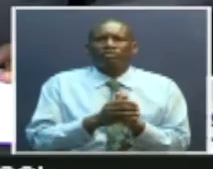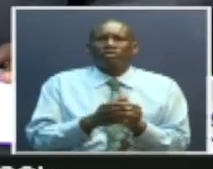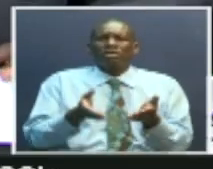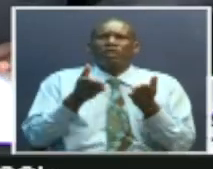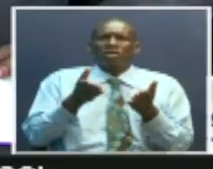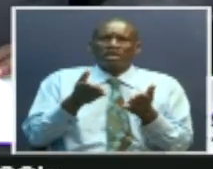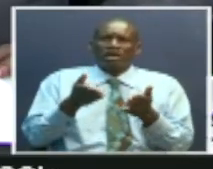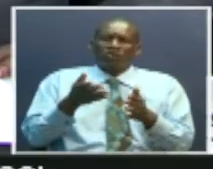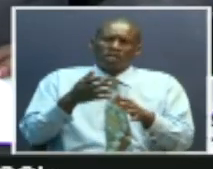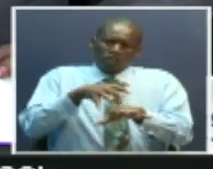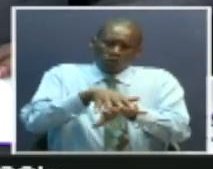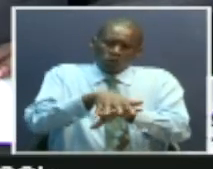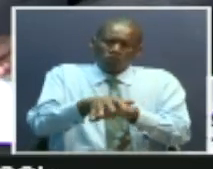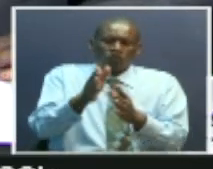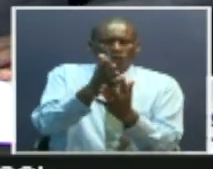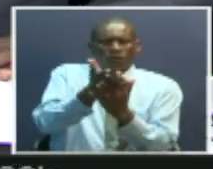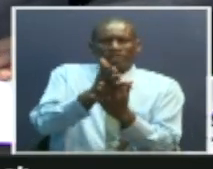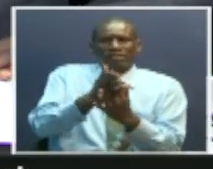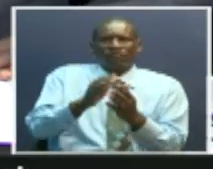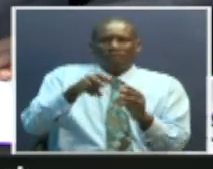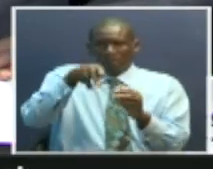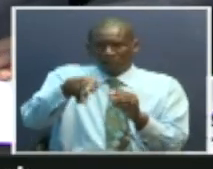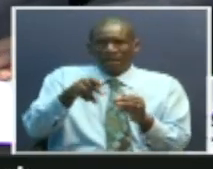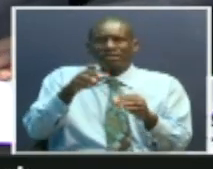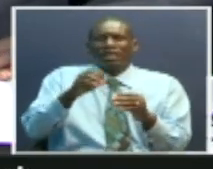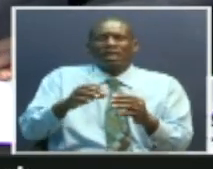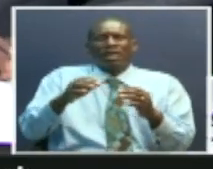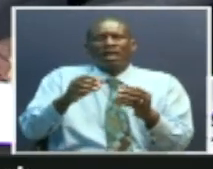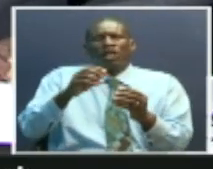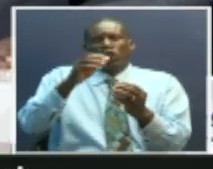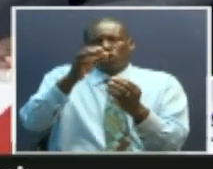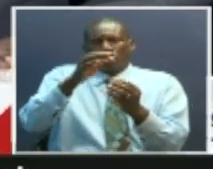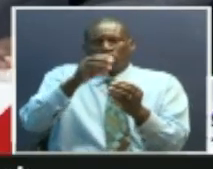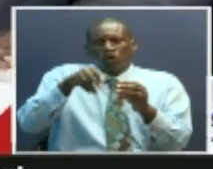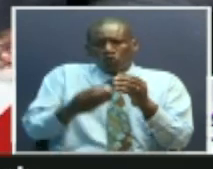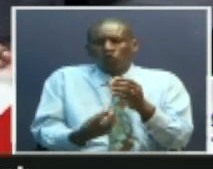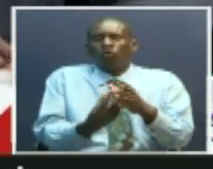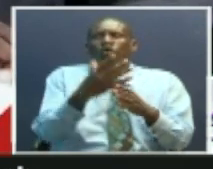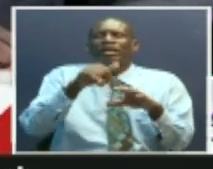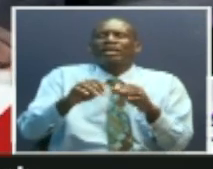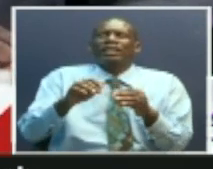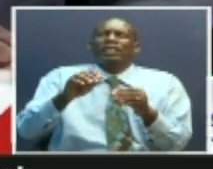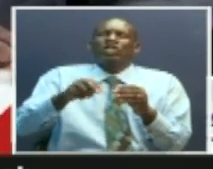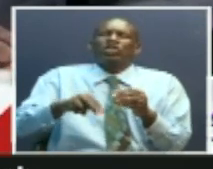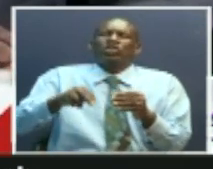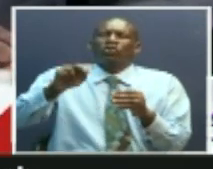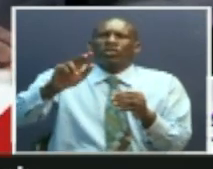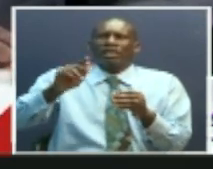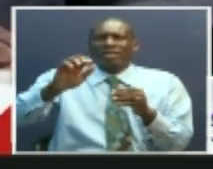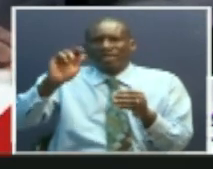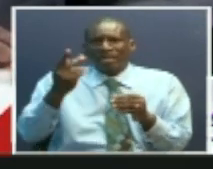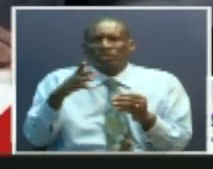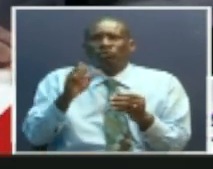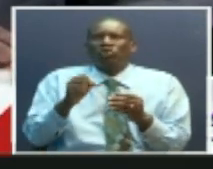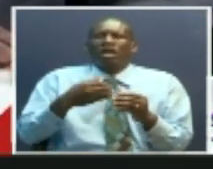The roots of the cassava plant, a major crop in tropical countries much like Kenya, are rich in protein, minerals and vitamins. However,